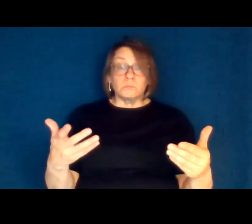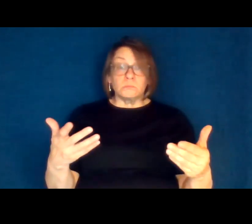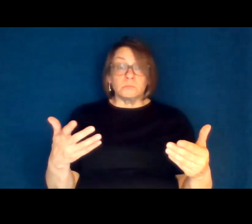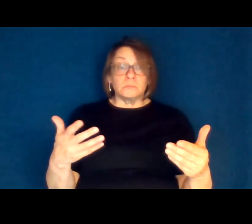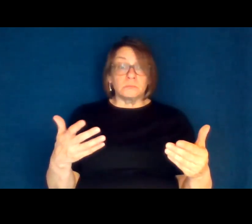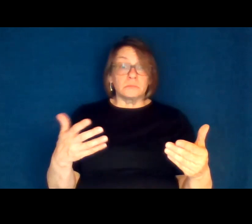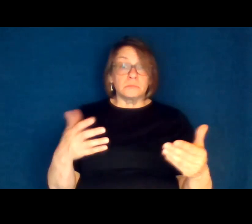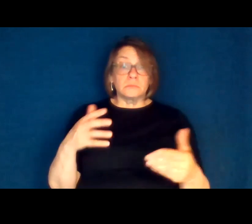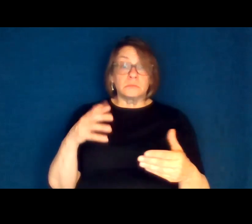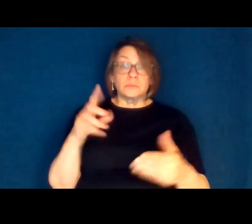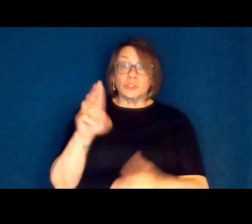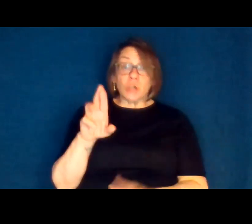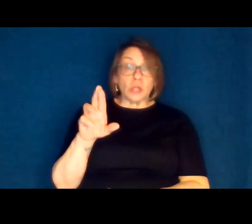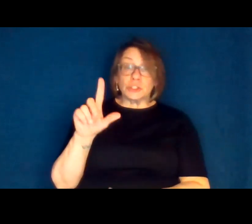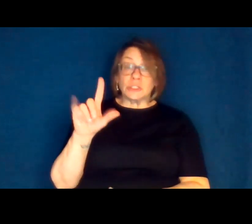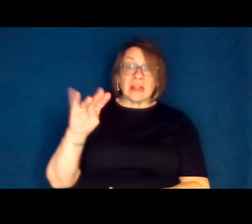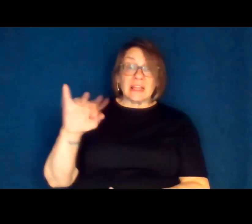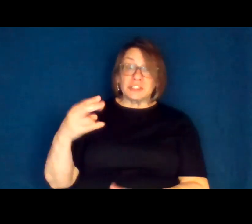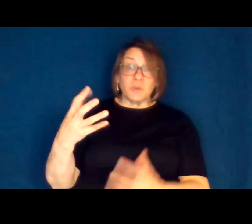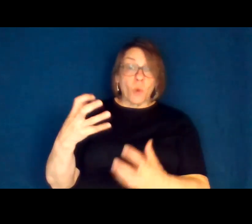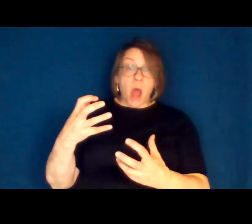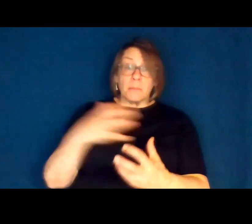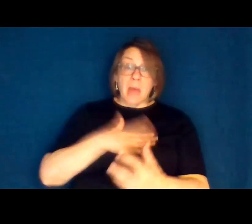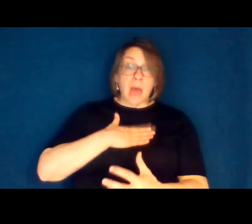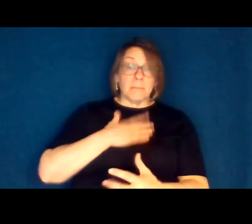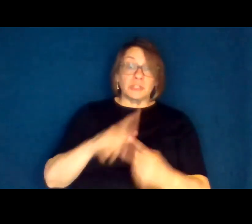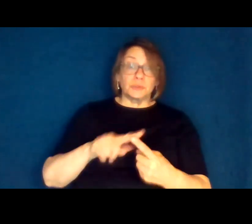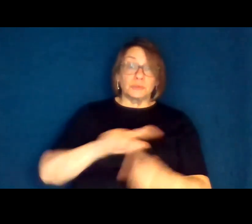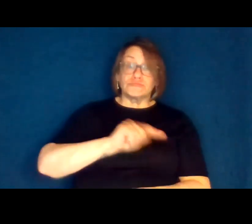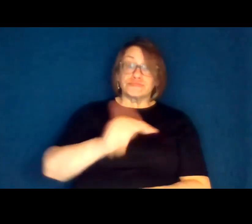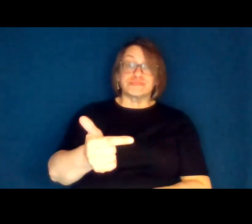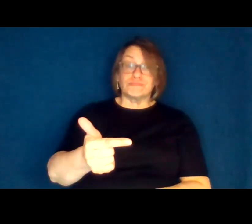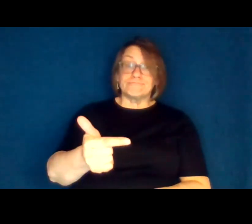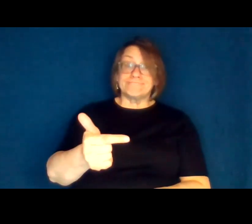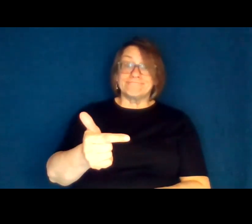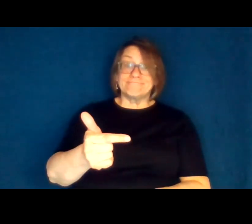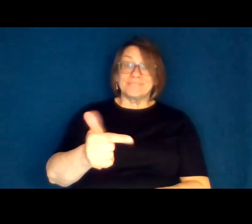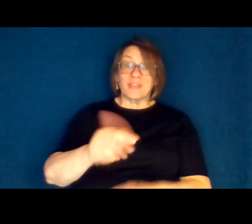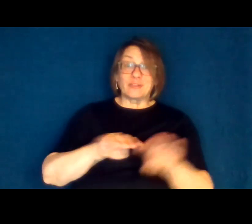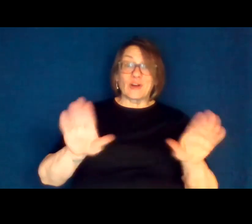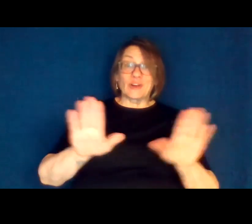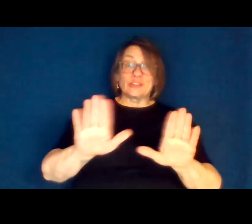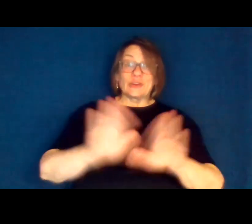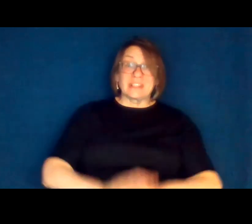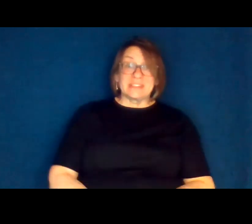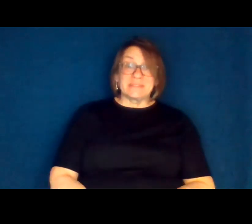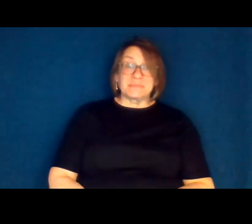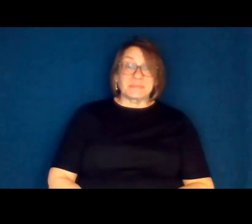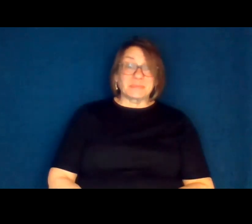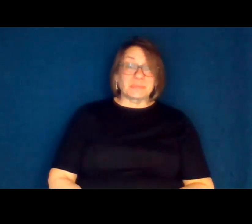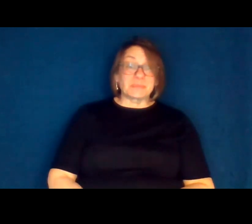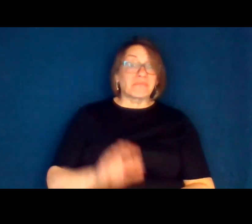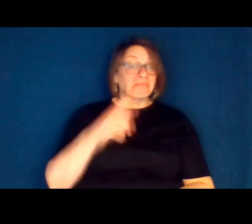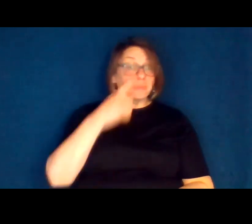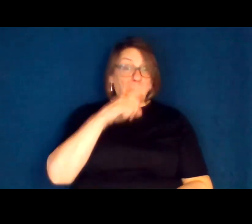Dr. Lynch, if you would like to, I'm happy to give you the ball and you can